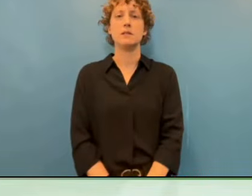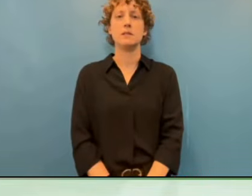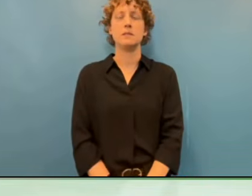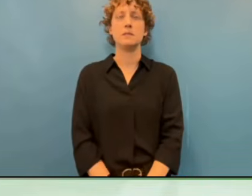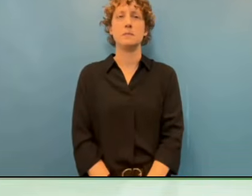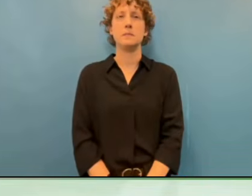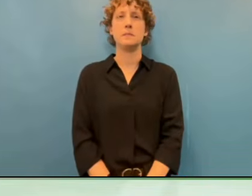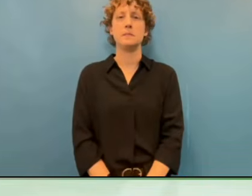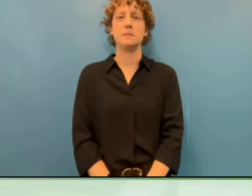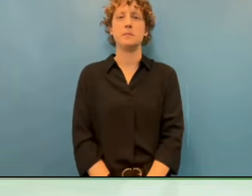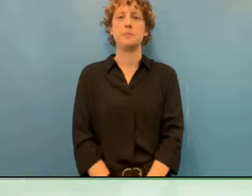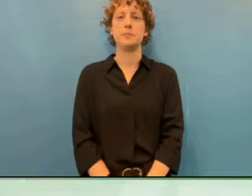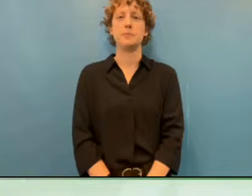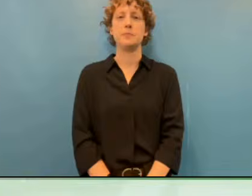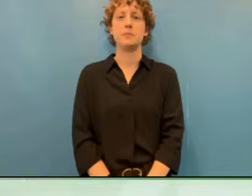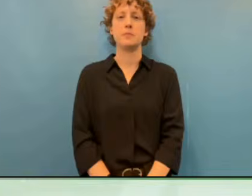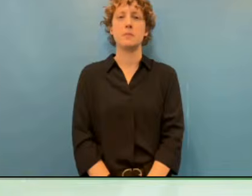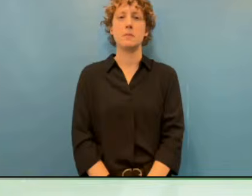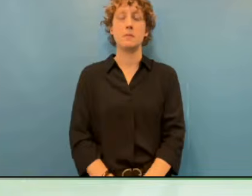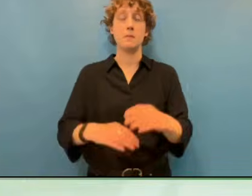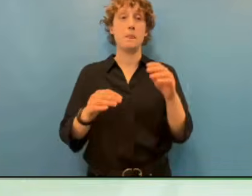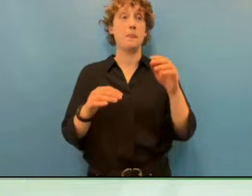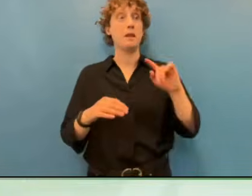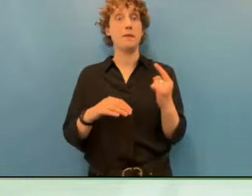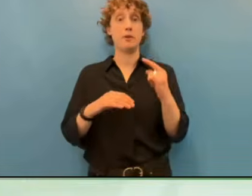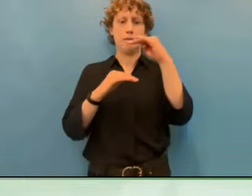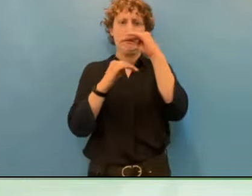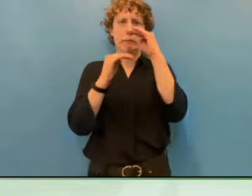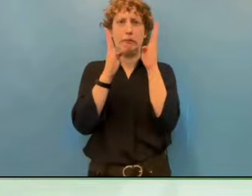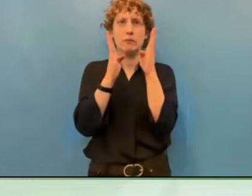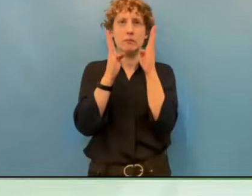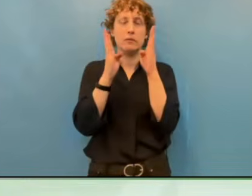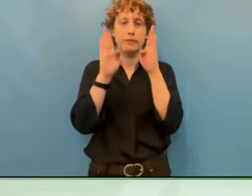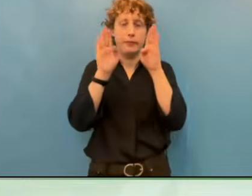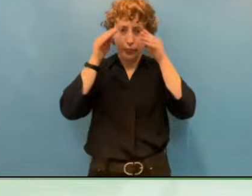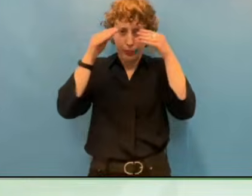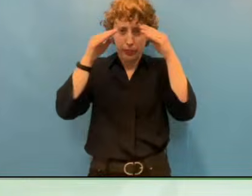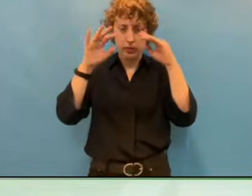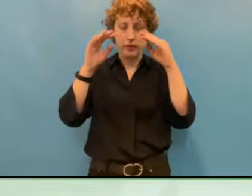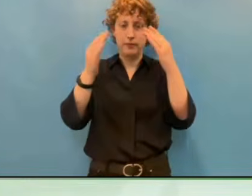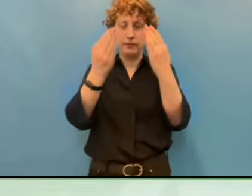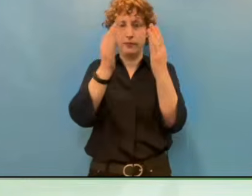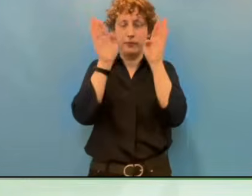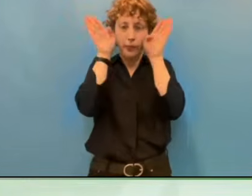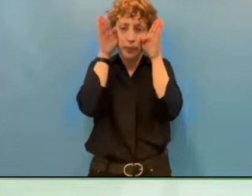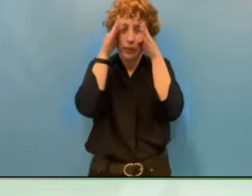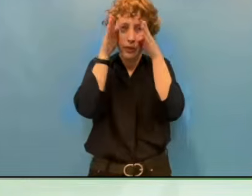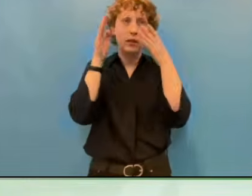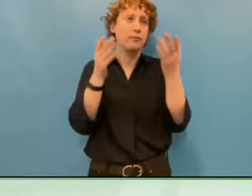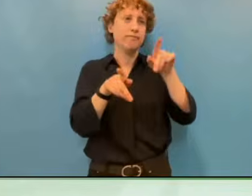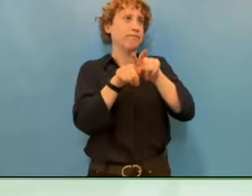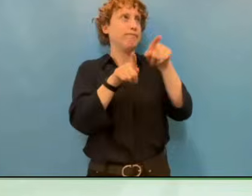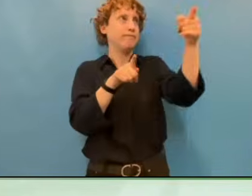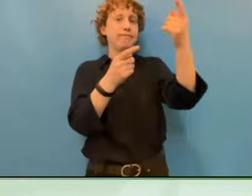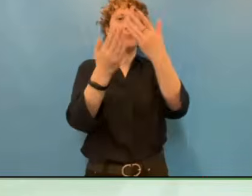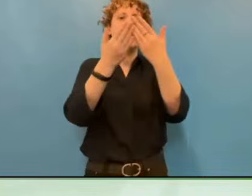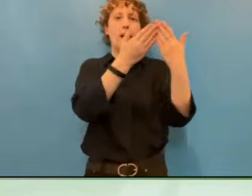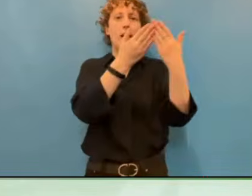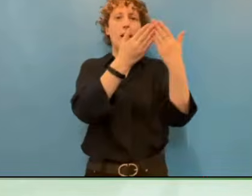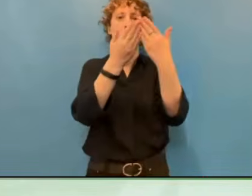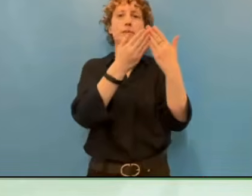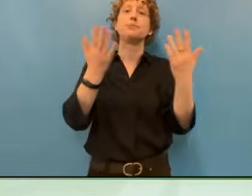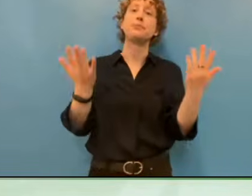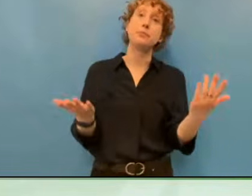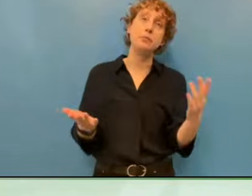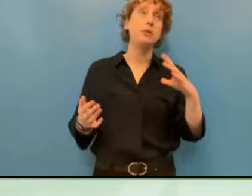as I said. So similarly as in academia, so we started with the definition, say, okay, well, the people who have disabilities or